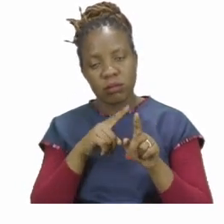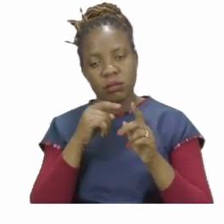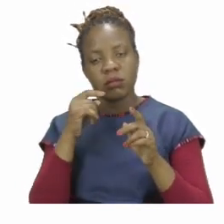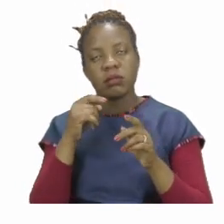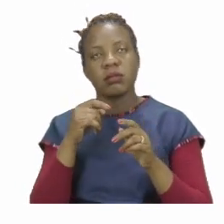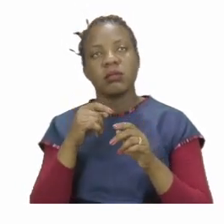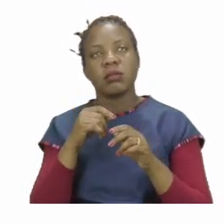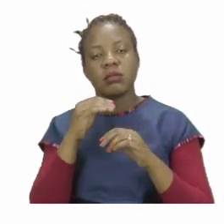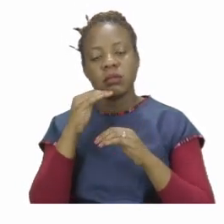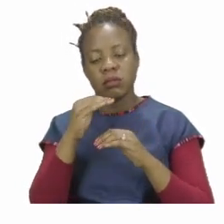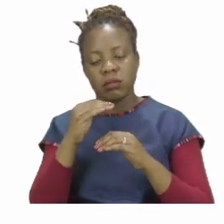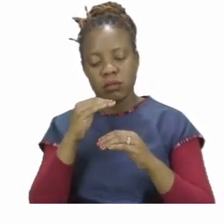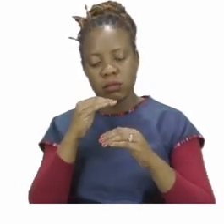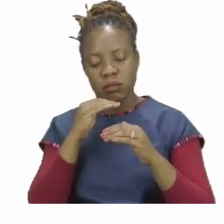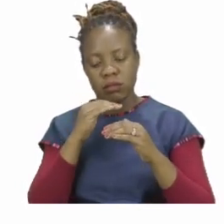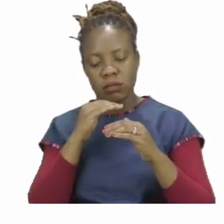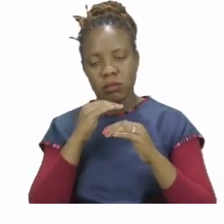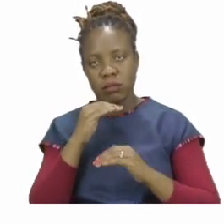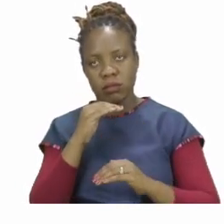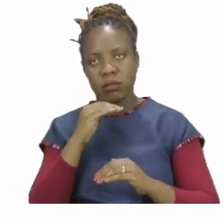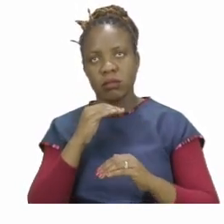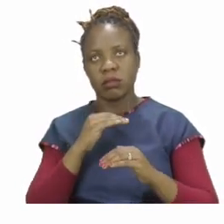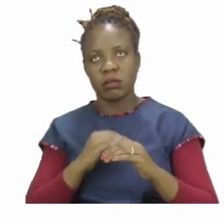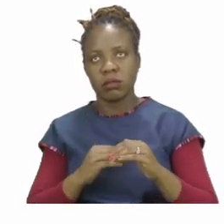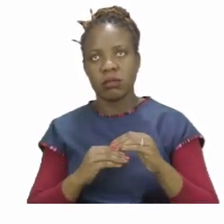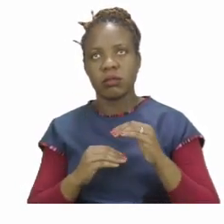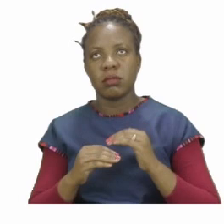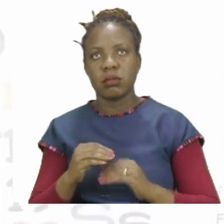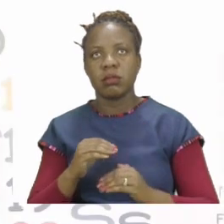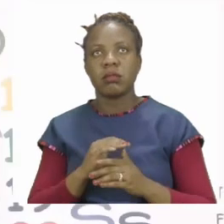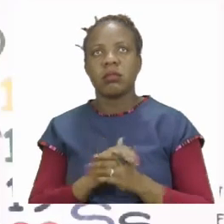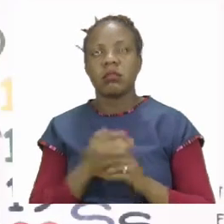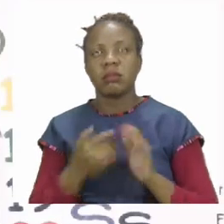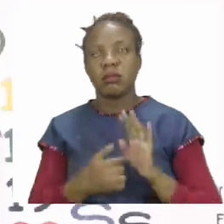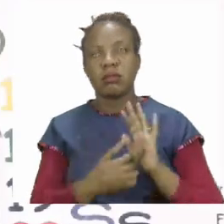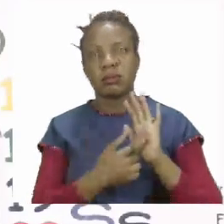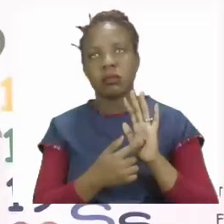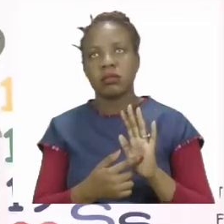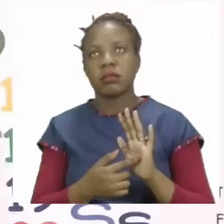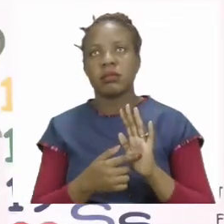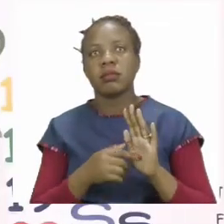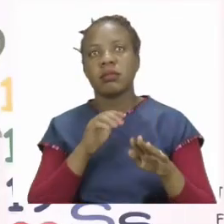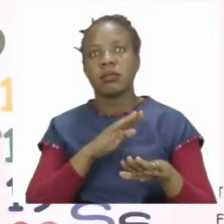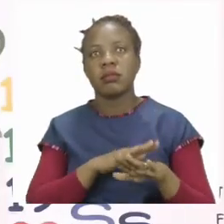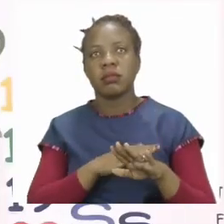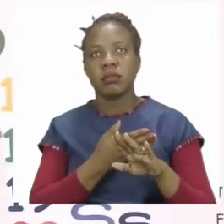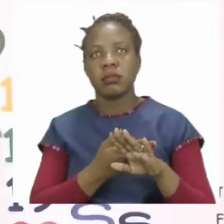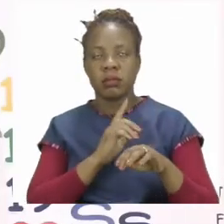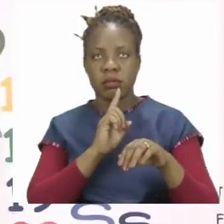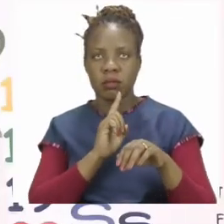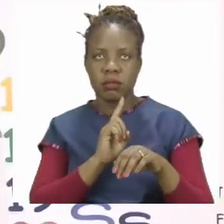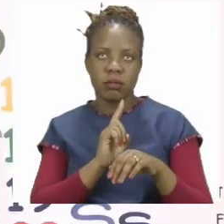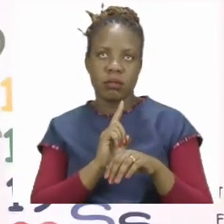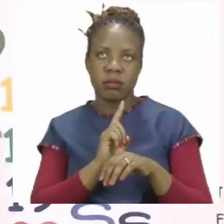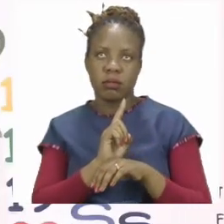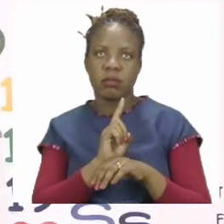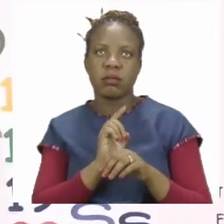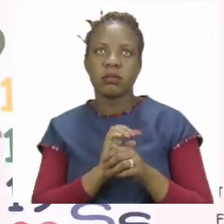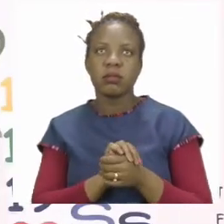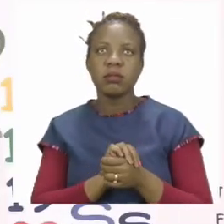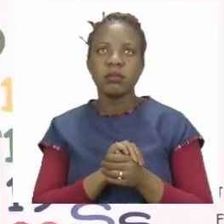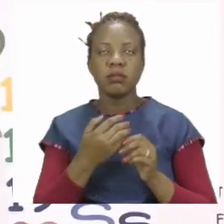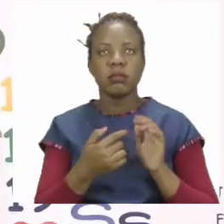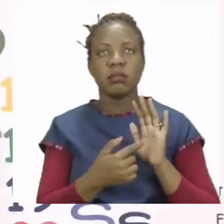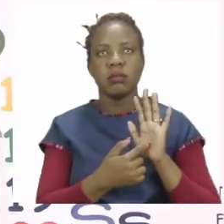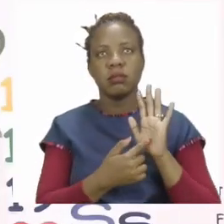add. On the board, I chose the first example, which I'm going to show you or